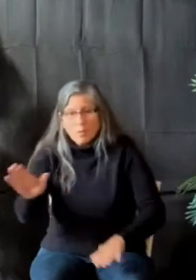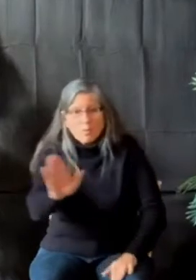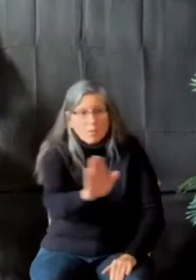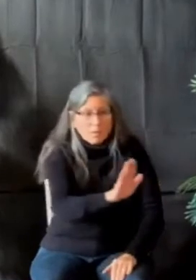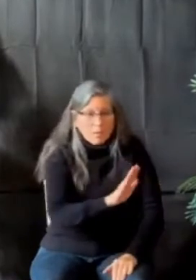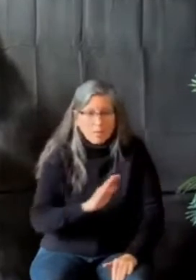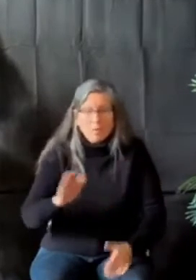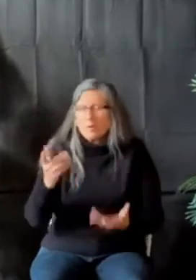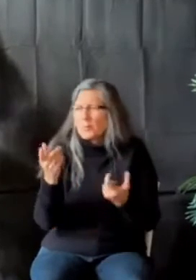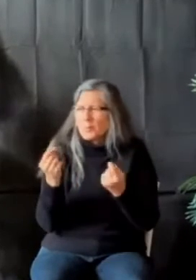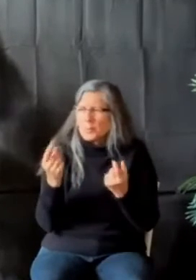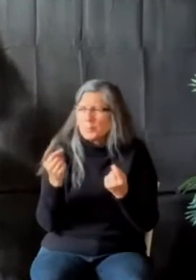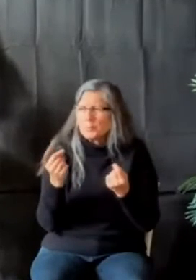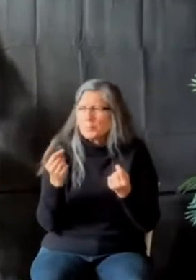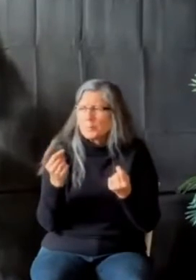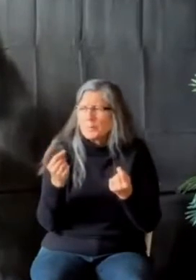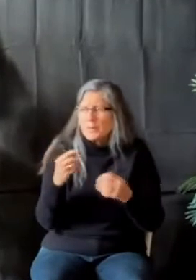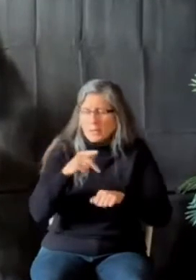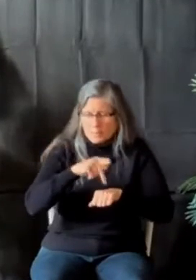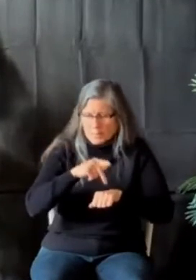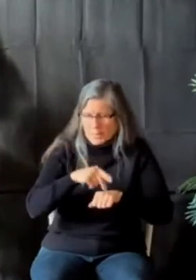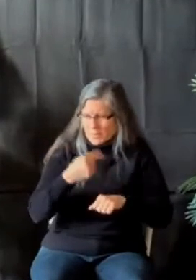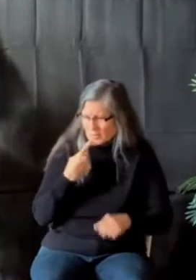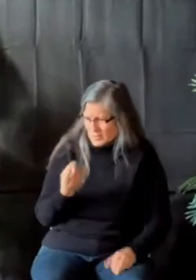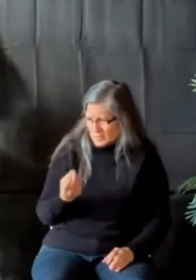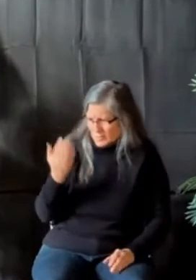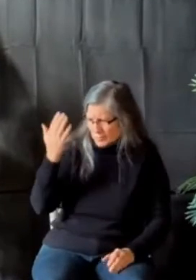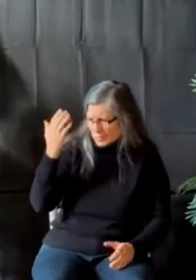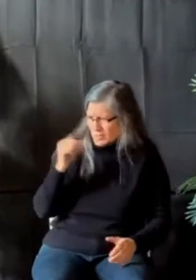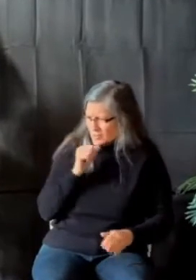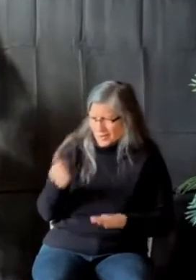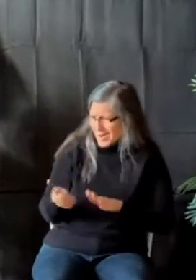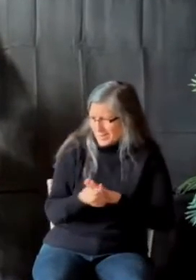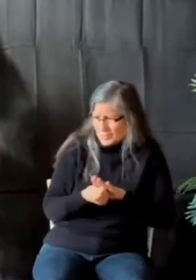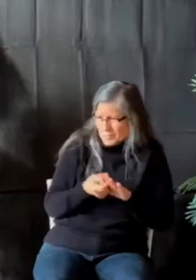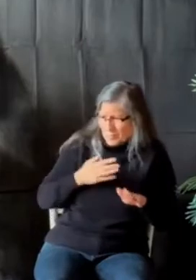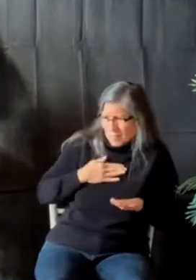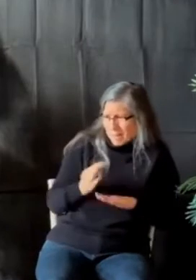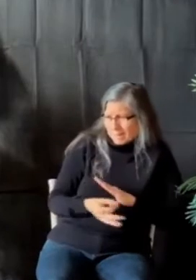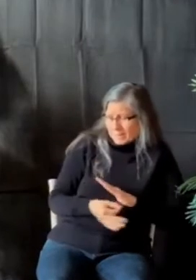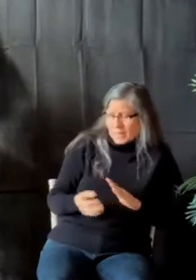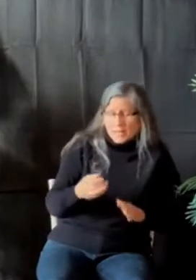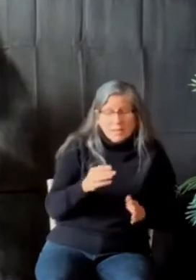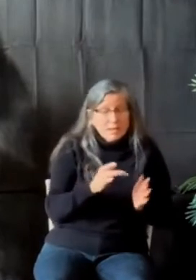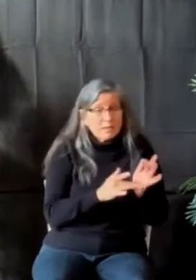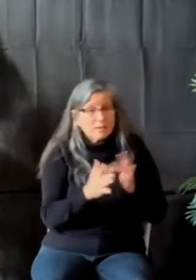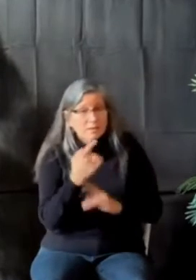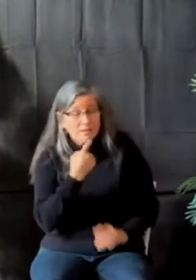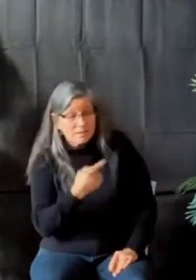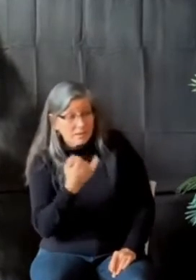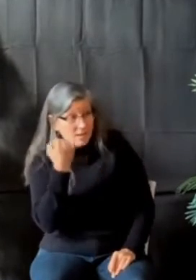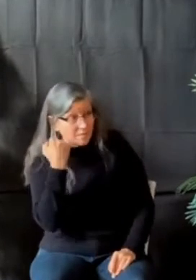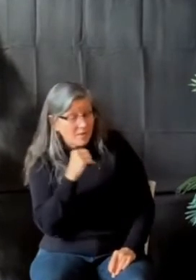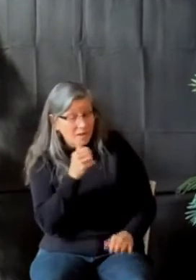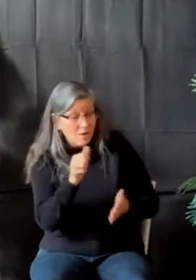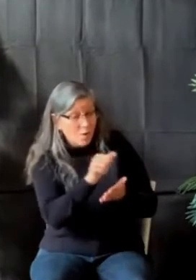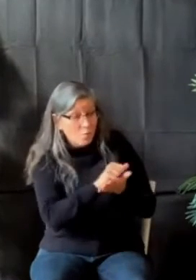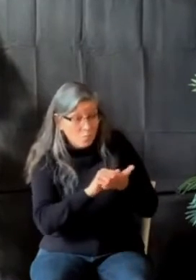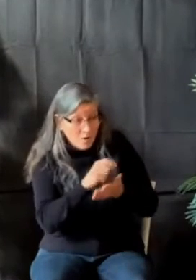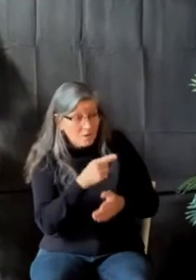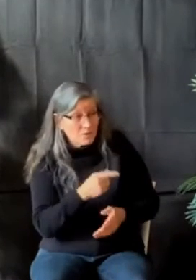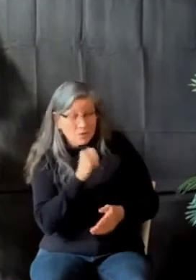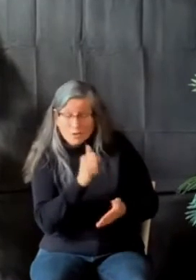is He doing? What is He doing? Gets down to Peter. Peter said, you're not washing my feet. And Jesus said, if I don't wash you, you're not